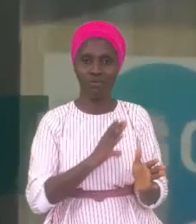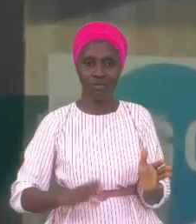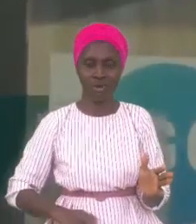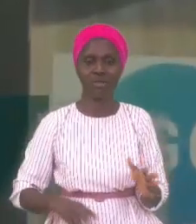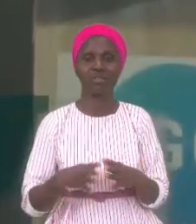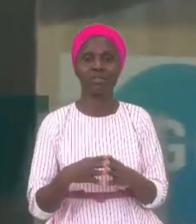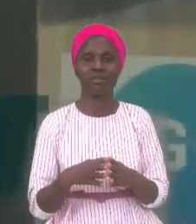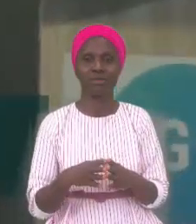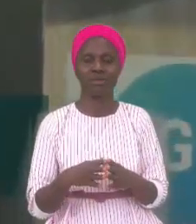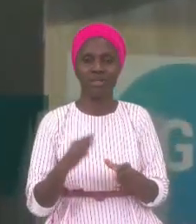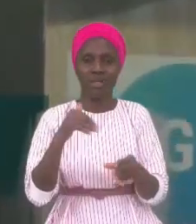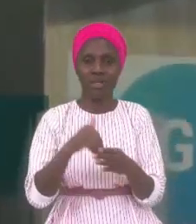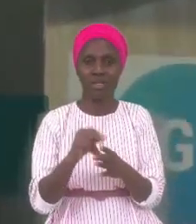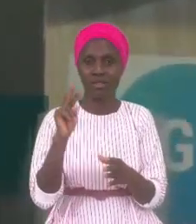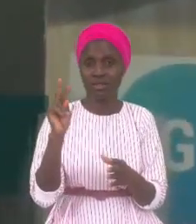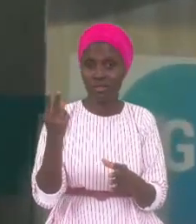in